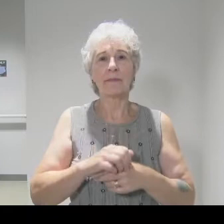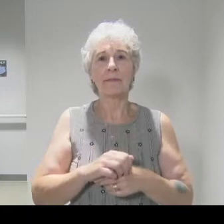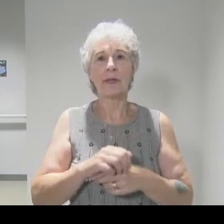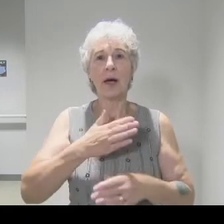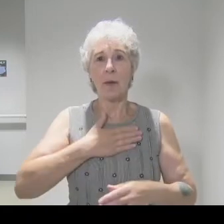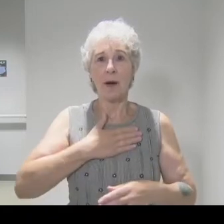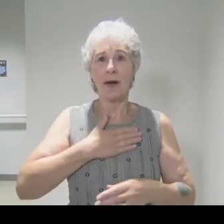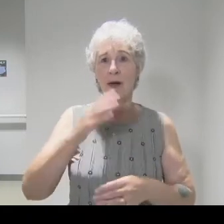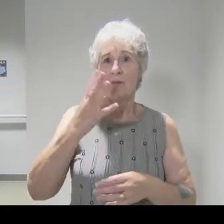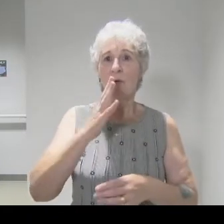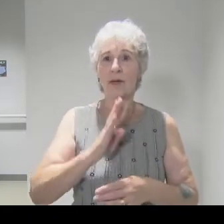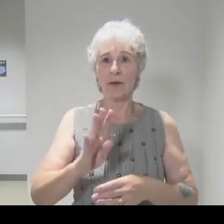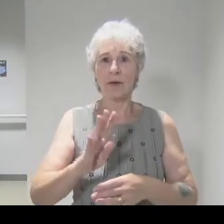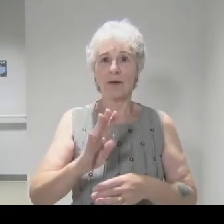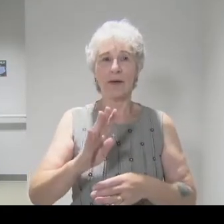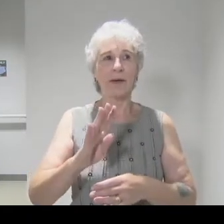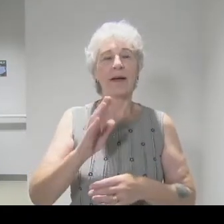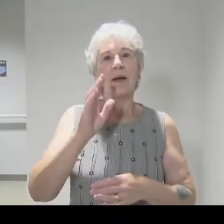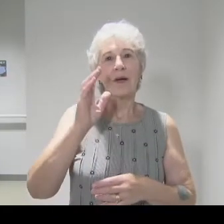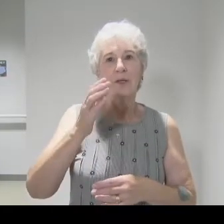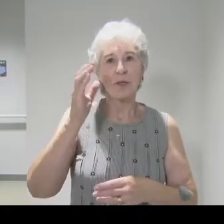She's my four-year-old granddaughter.